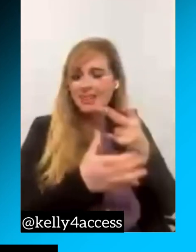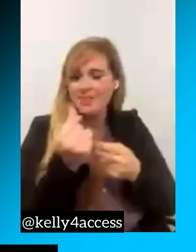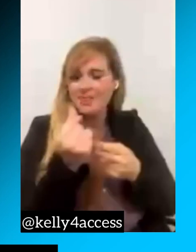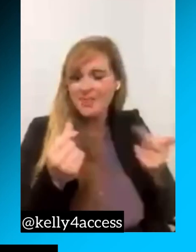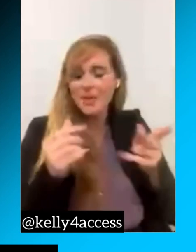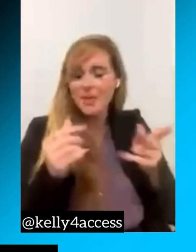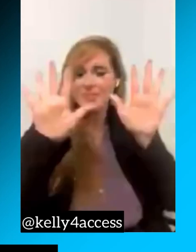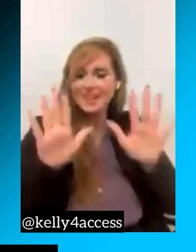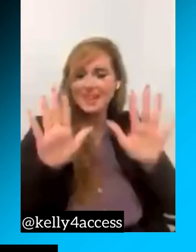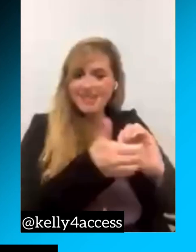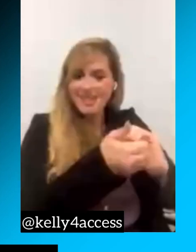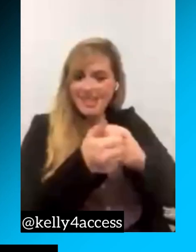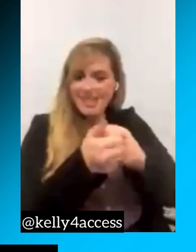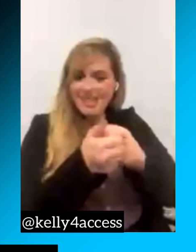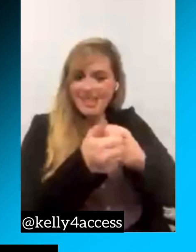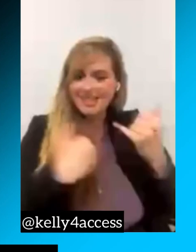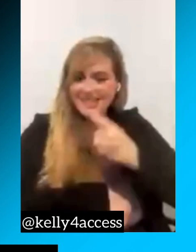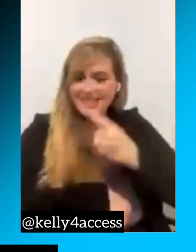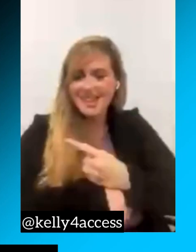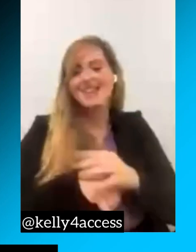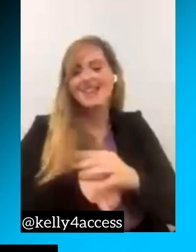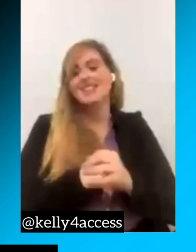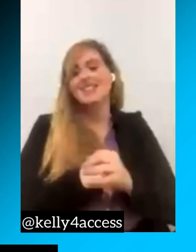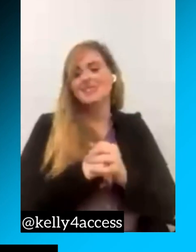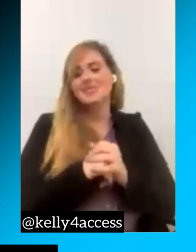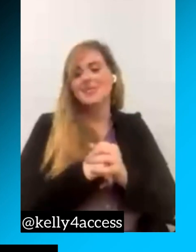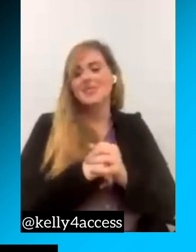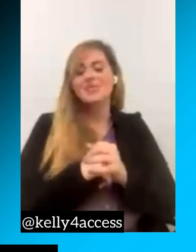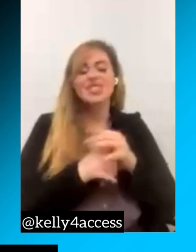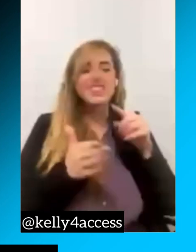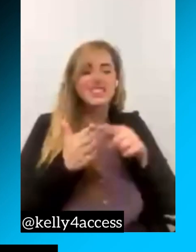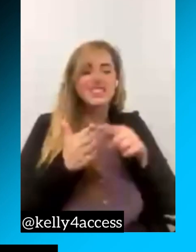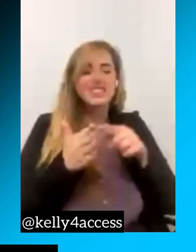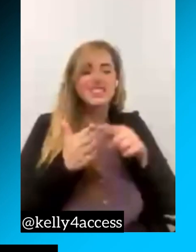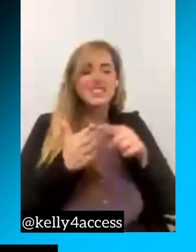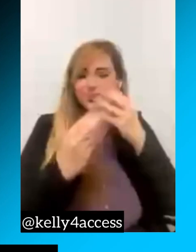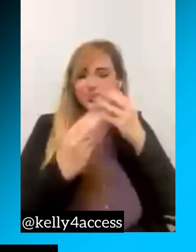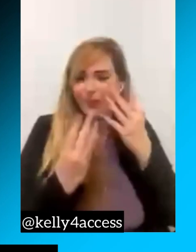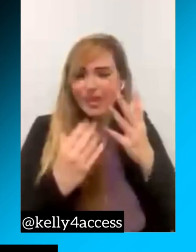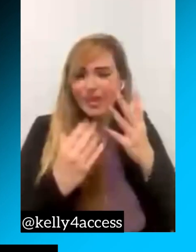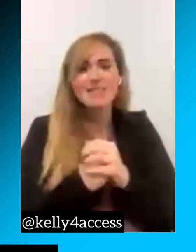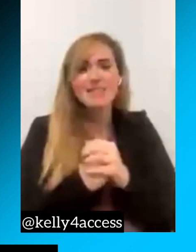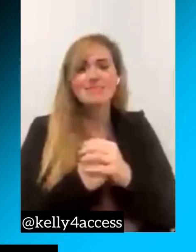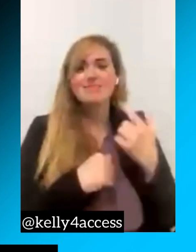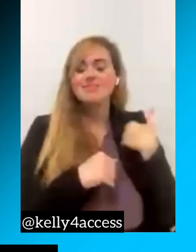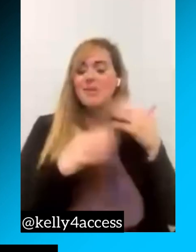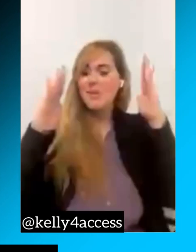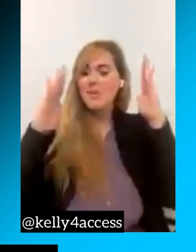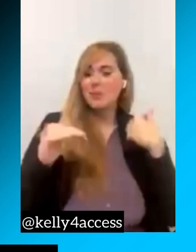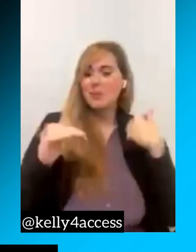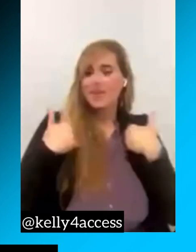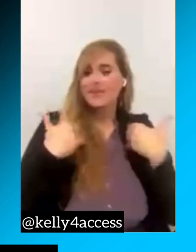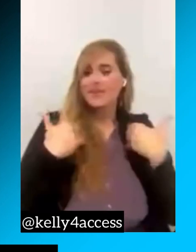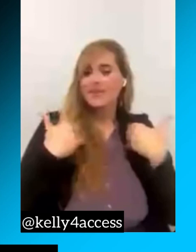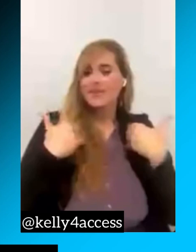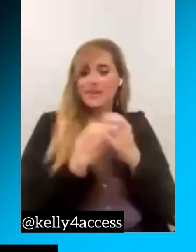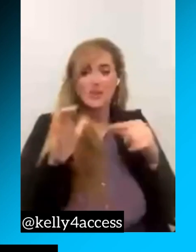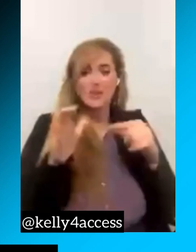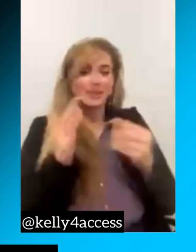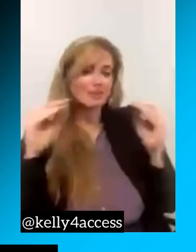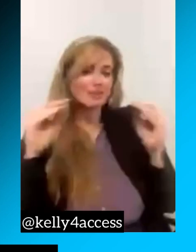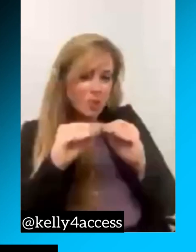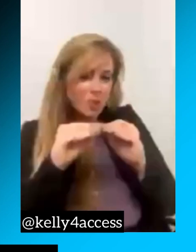collaborators today. This was beautiful. I hope we get a chance to do some more of this. If you do have